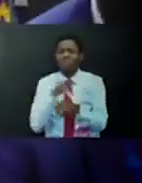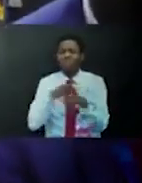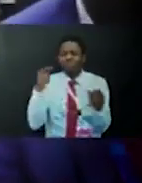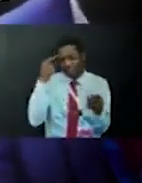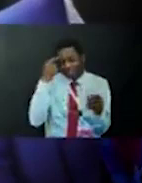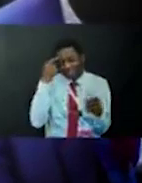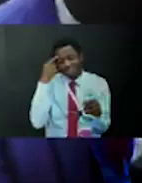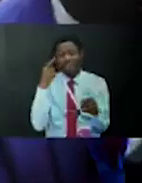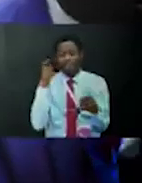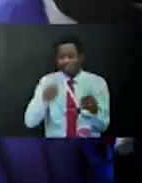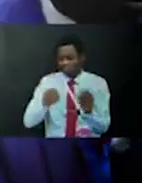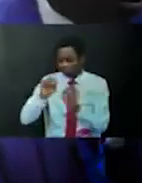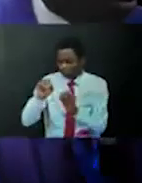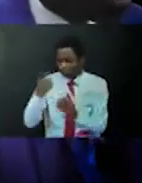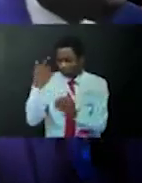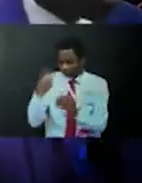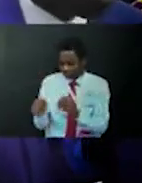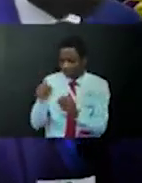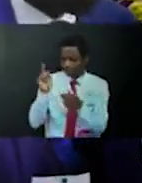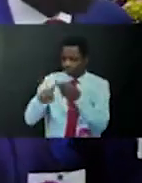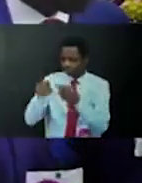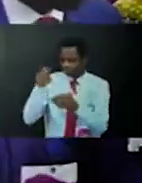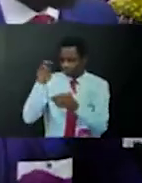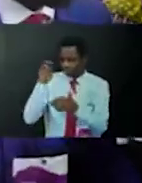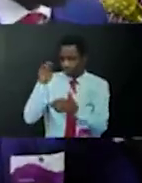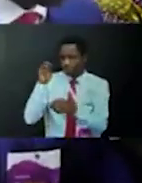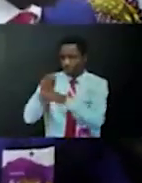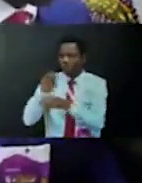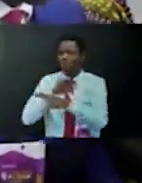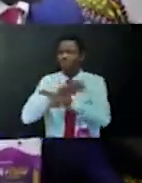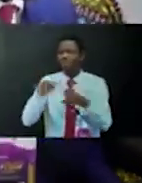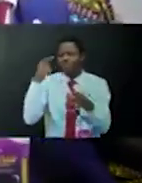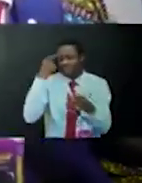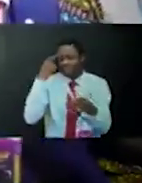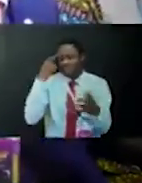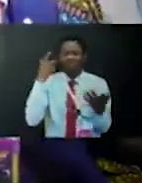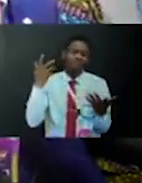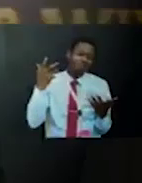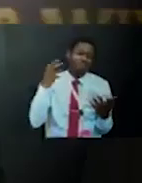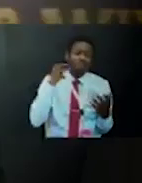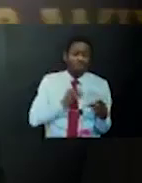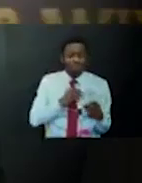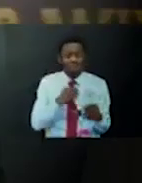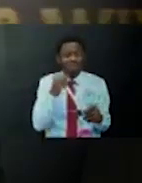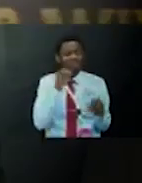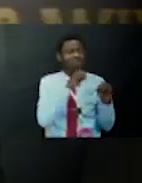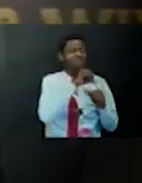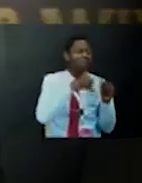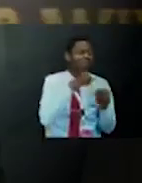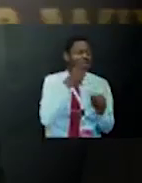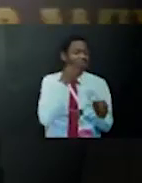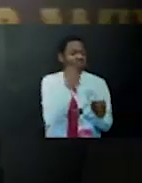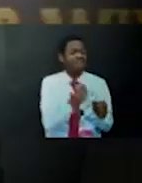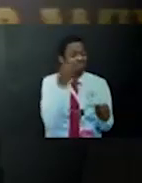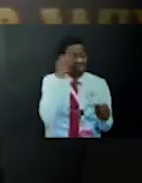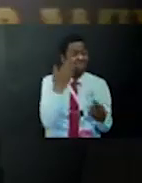you are demanding money from them. If you are a money grabber, they know. They know. They